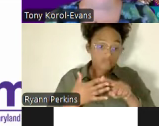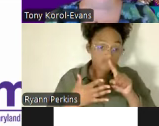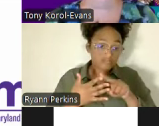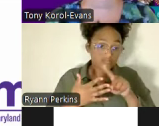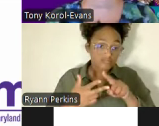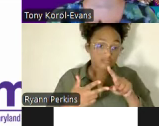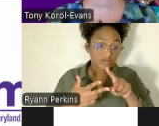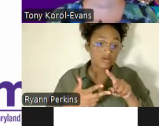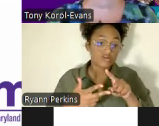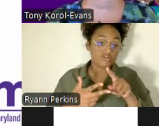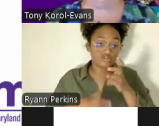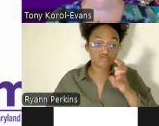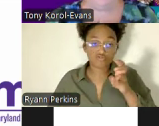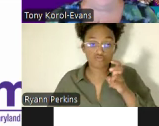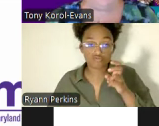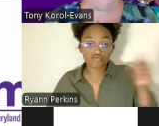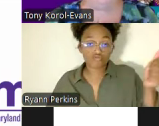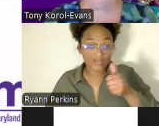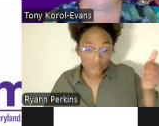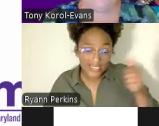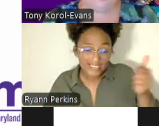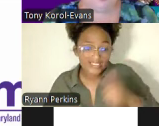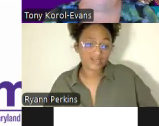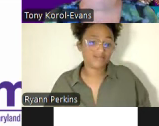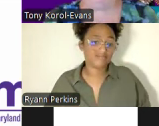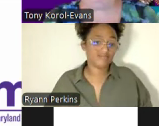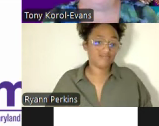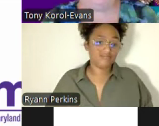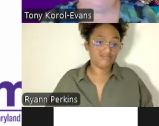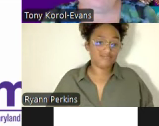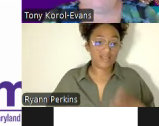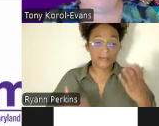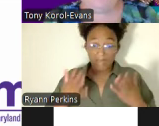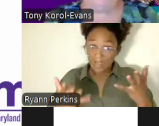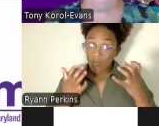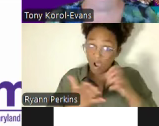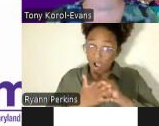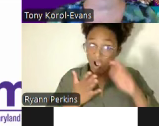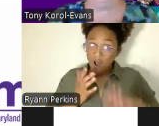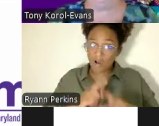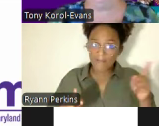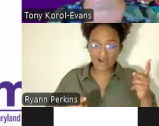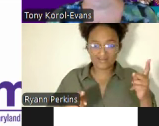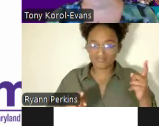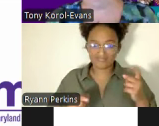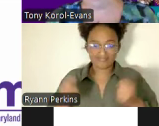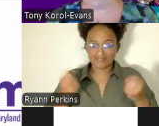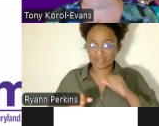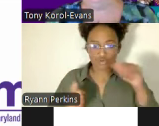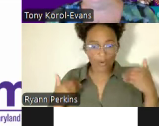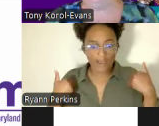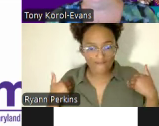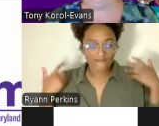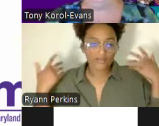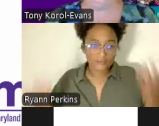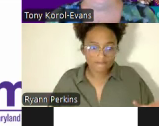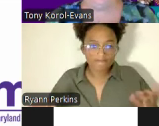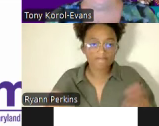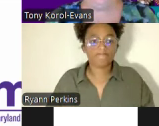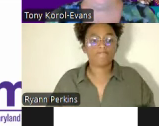drive? What if they want to go to prenatal care, but their partner won't pay for it? Transportation and